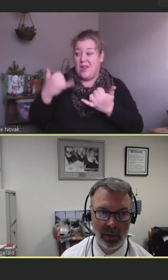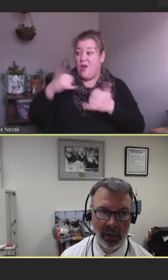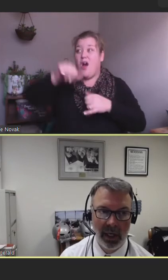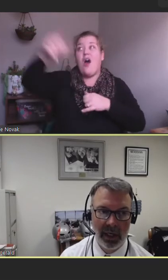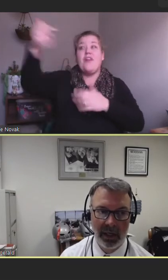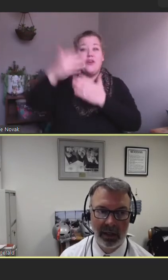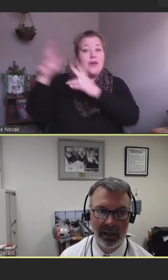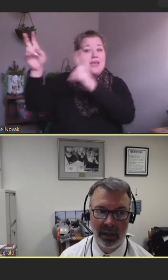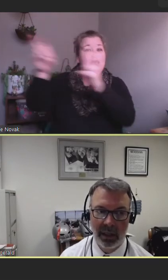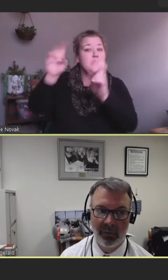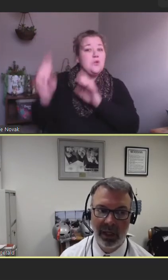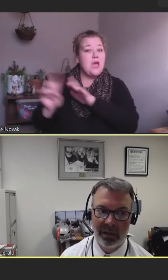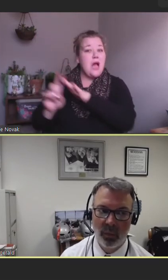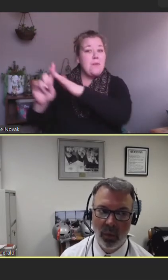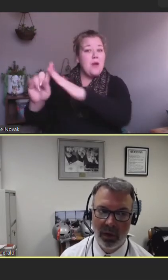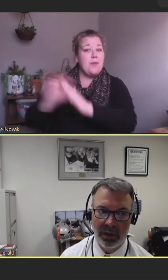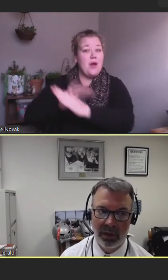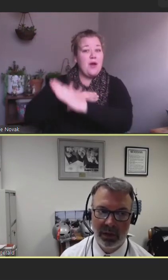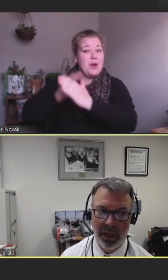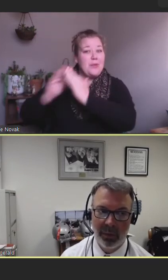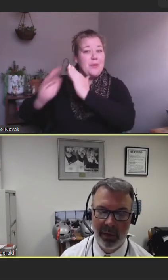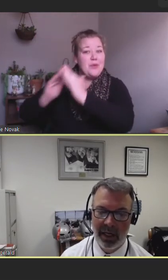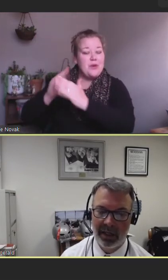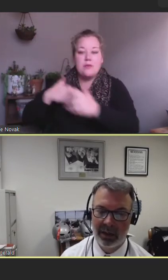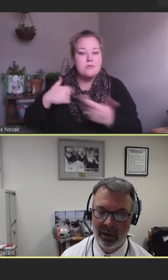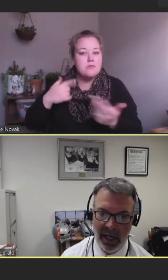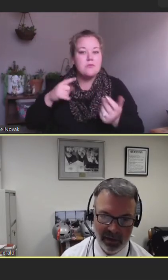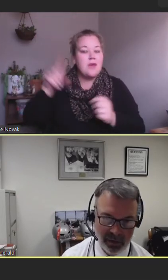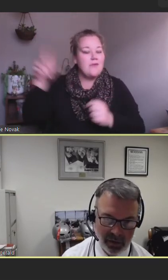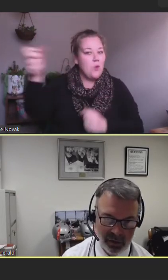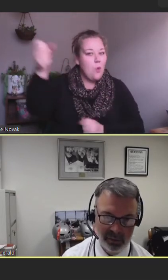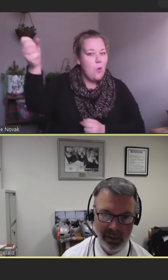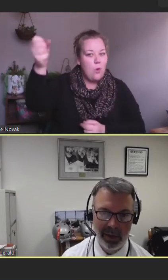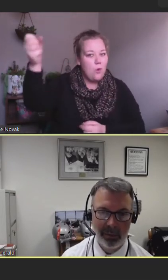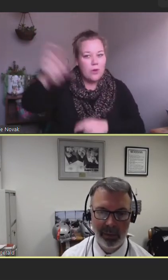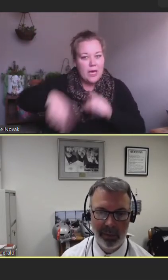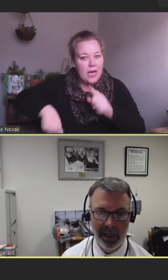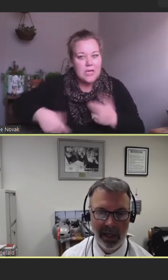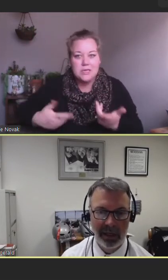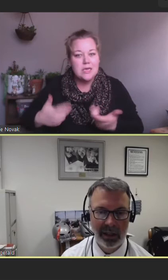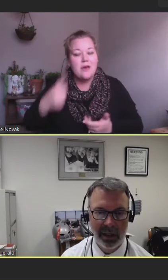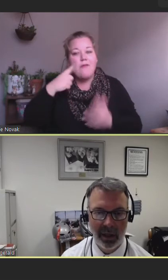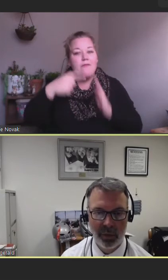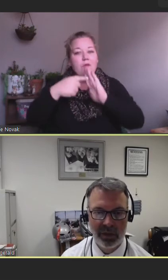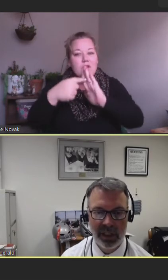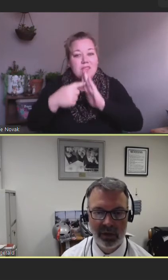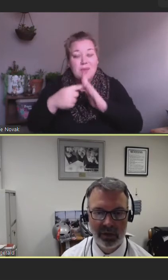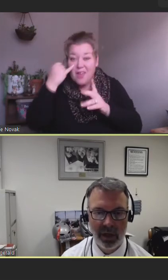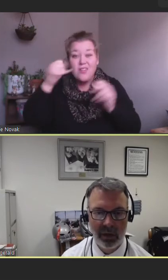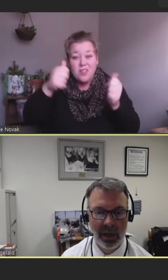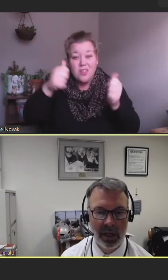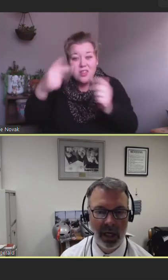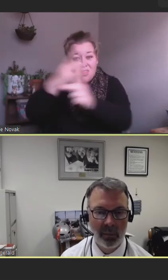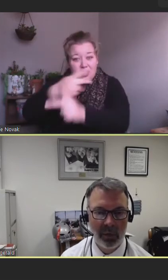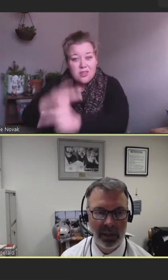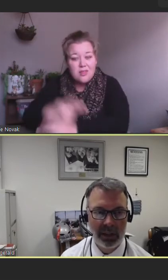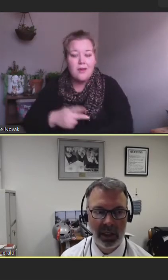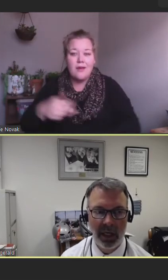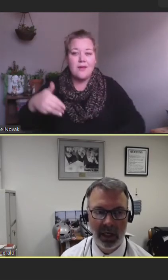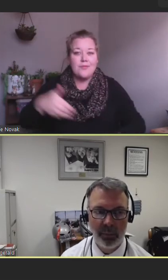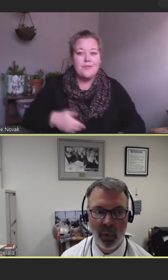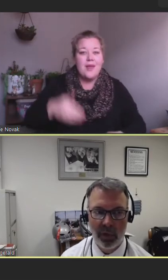forward. And if things get worse, people may not get their cancer surgeries. People may not get procedures that are